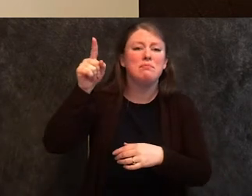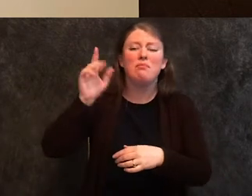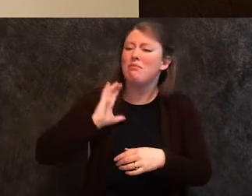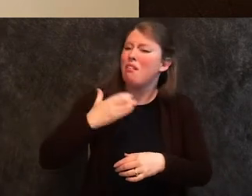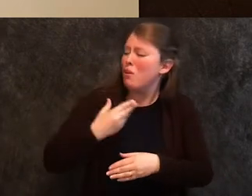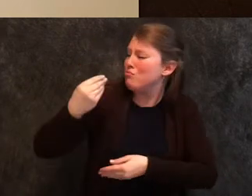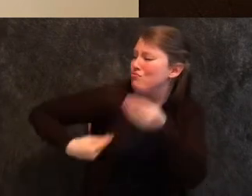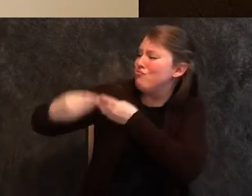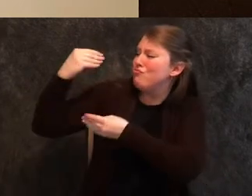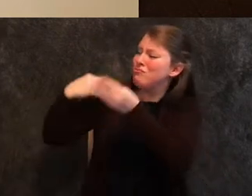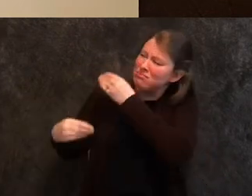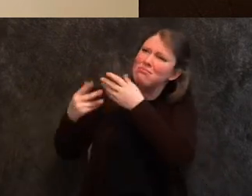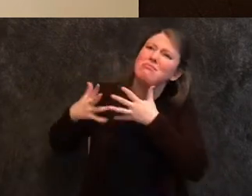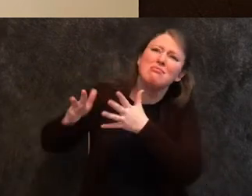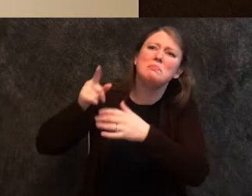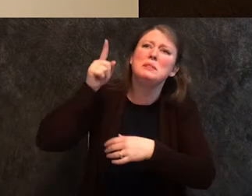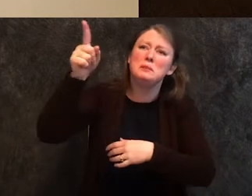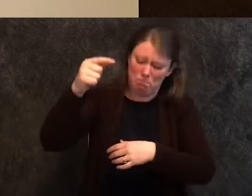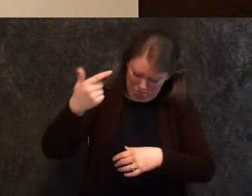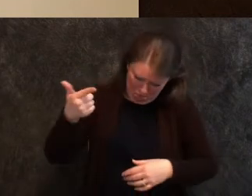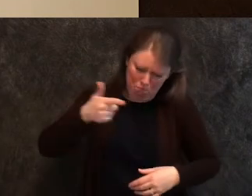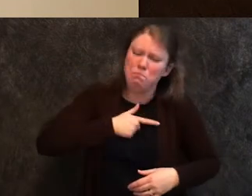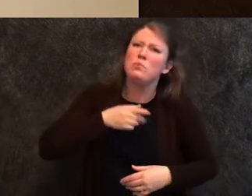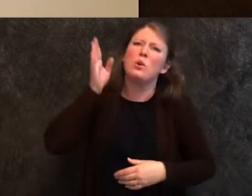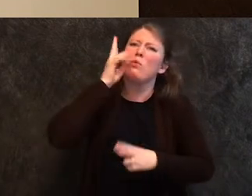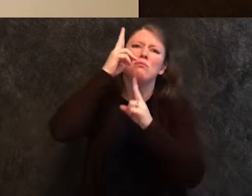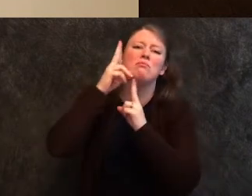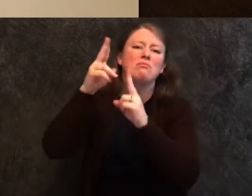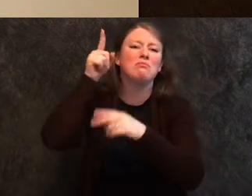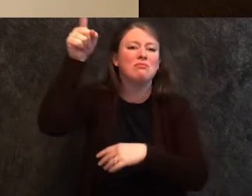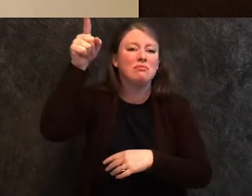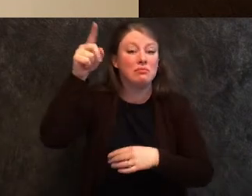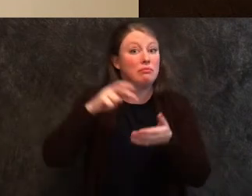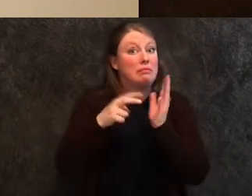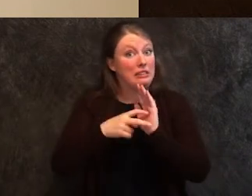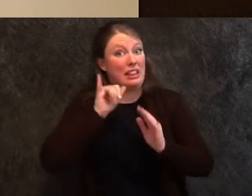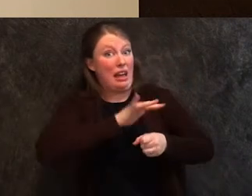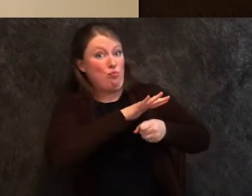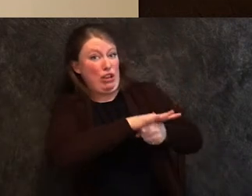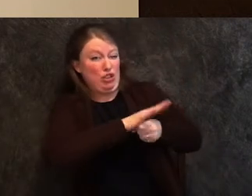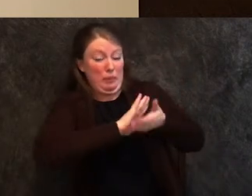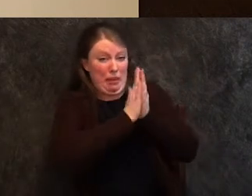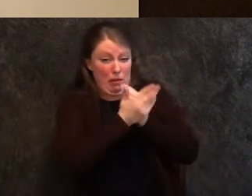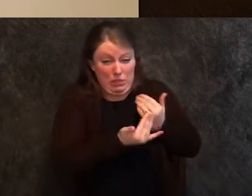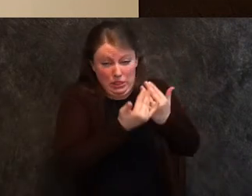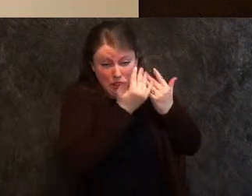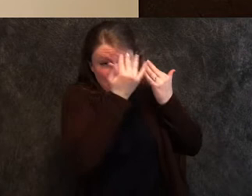will exalt him, right? They're not letting the force get too big. They're shrinking it down and singing this song